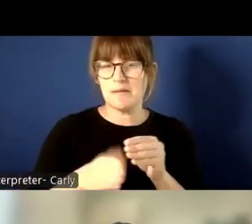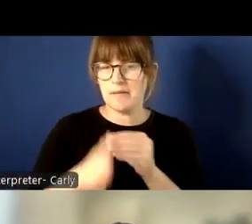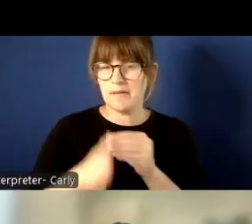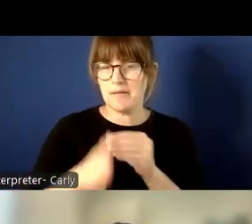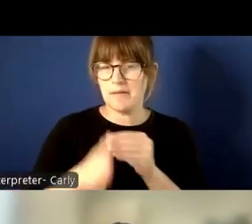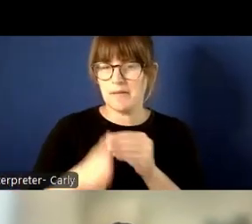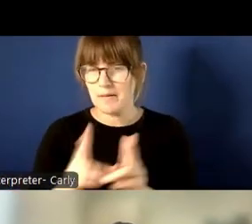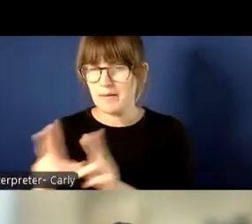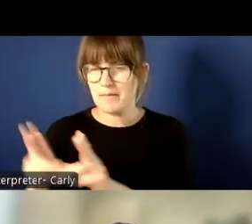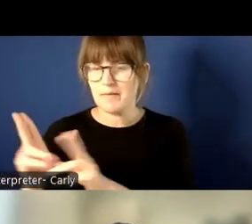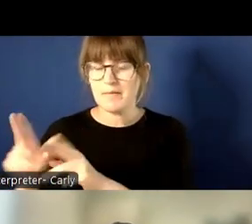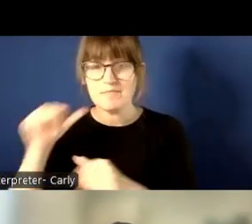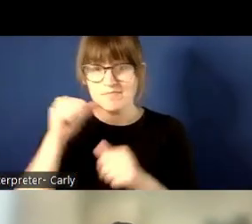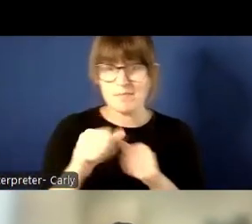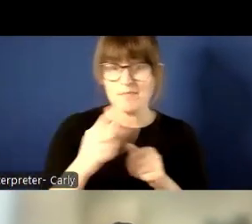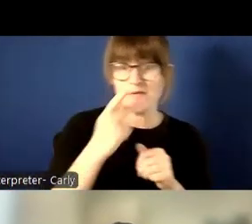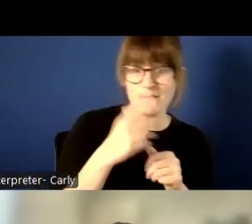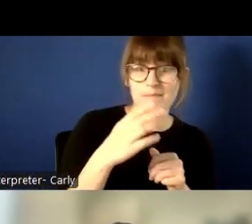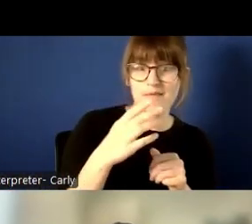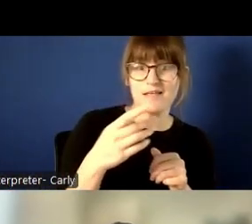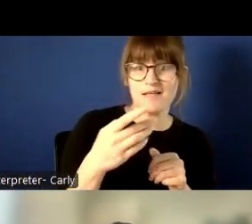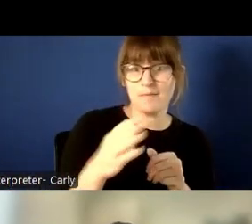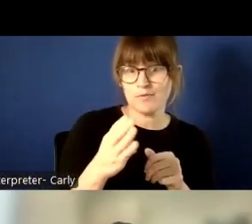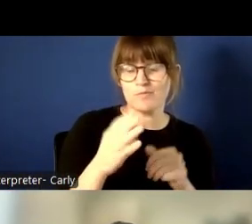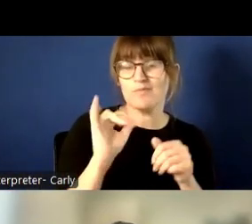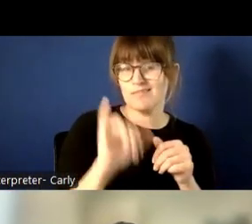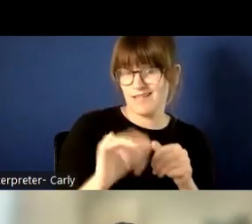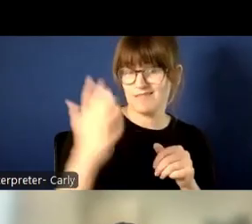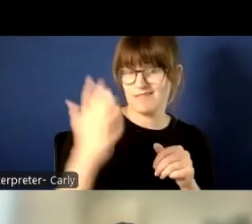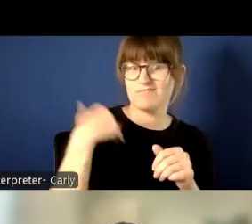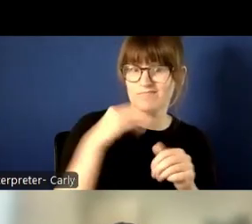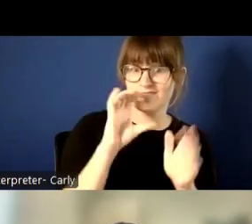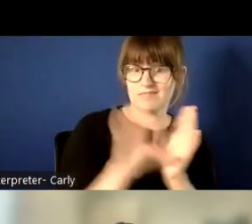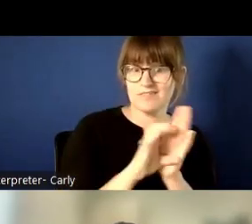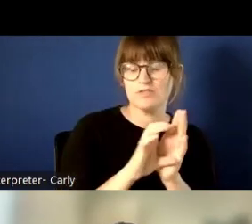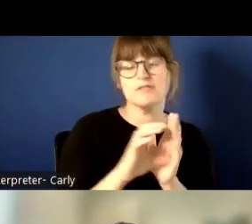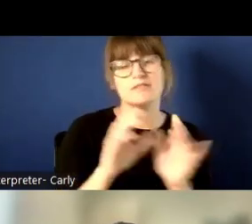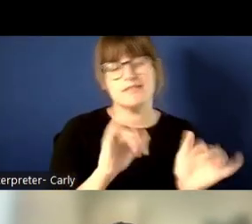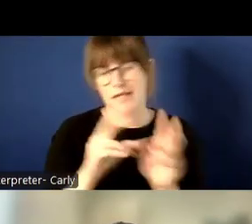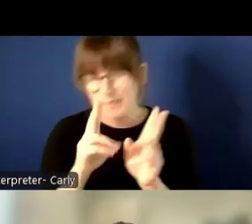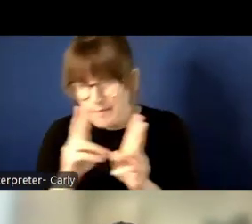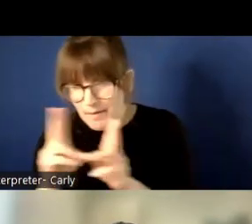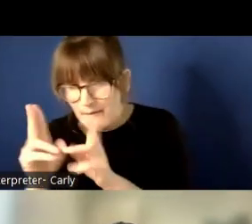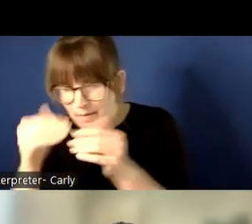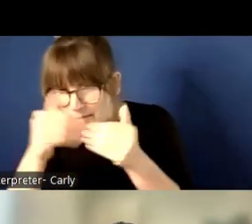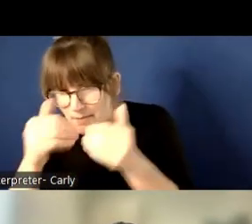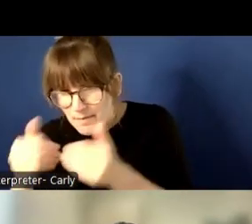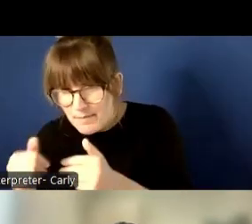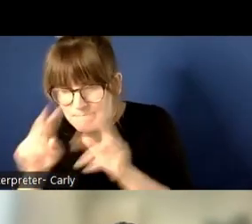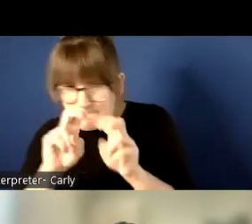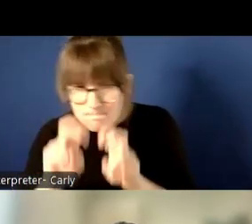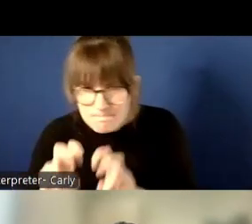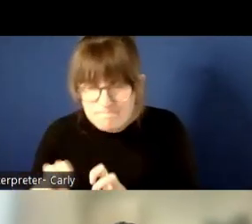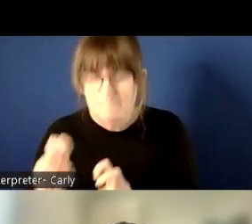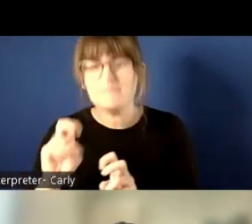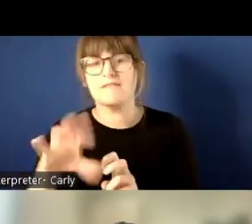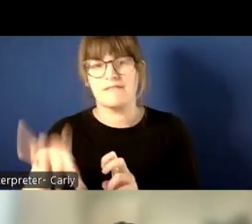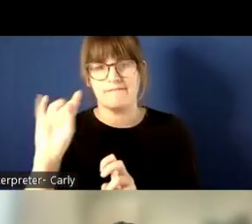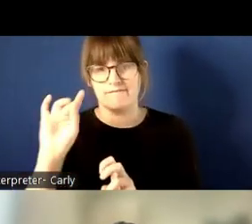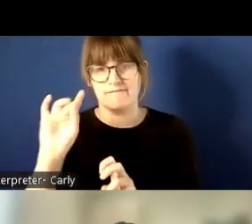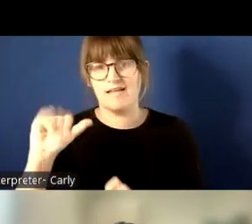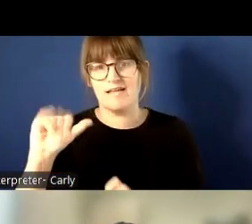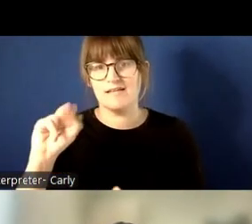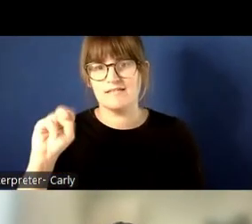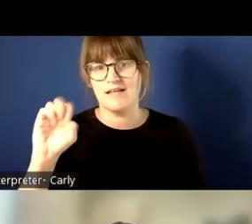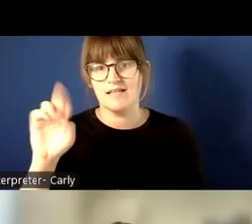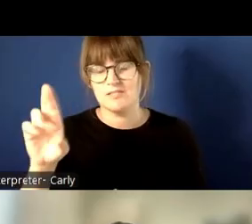I showed you at the beginning with the pink and the purple, the hematoxylin and eosin stain, that's usually what we first do to try to diagnose the skin cancer. Look at this H&E